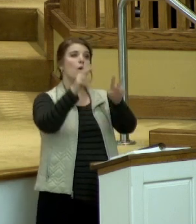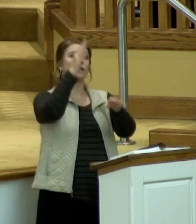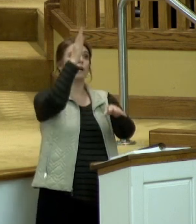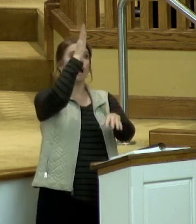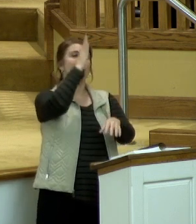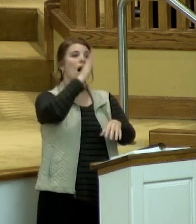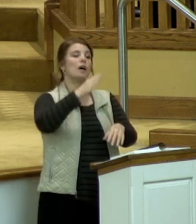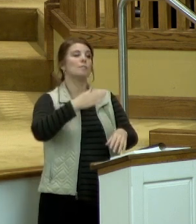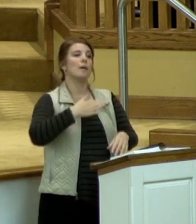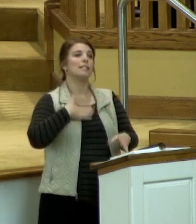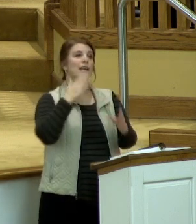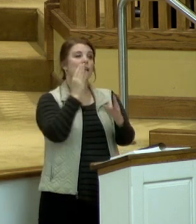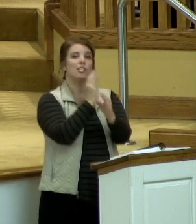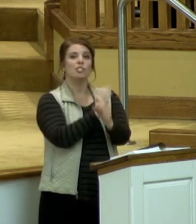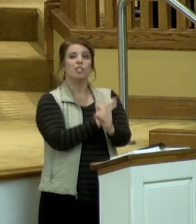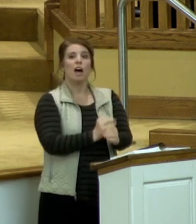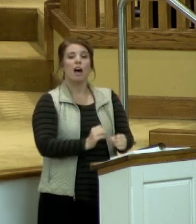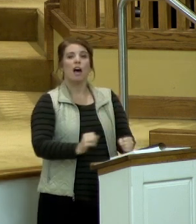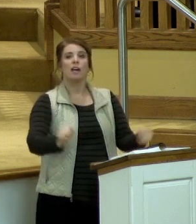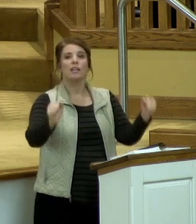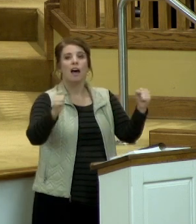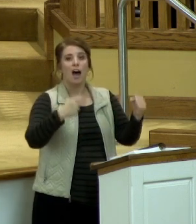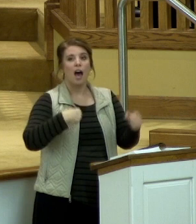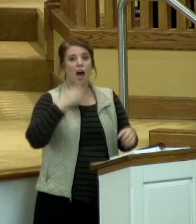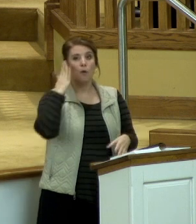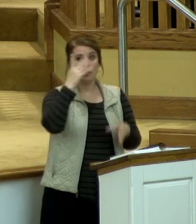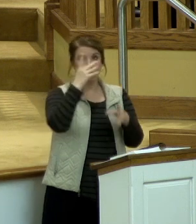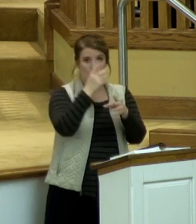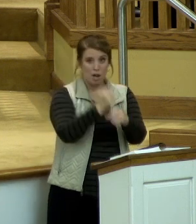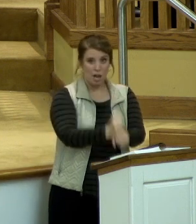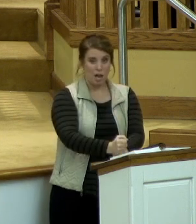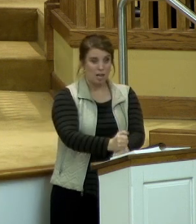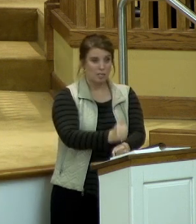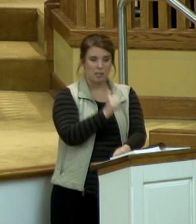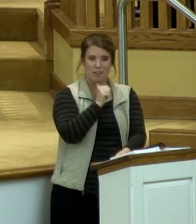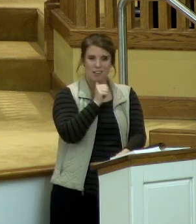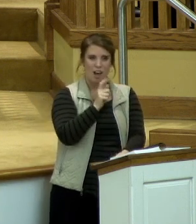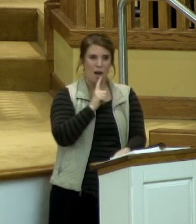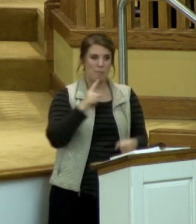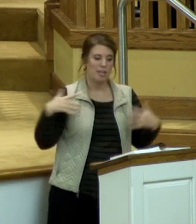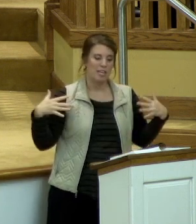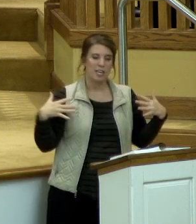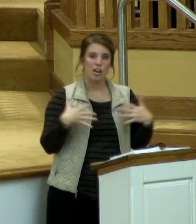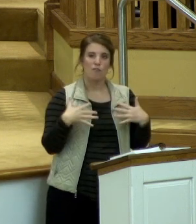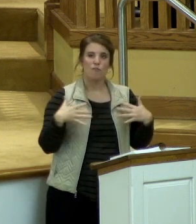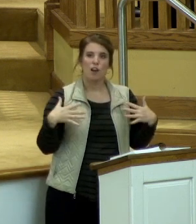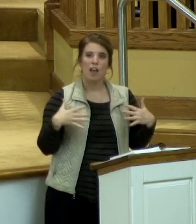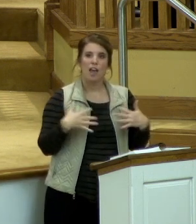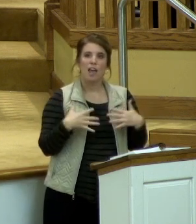Behold, God is my salvation. I will trust and not